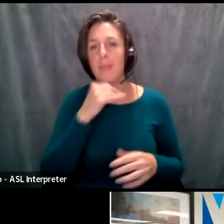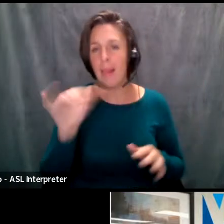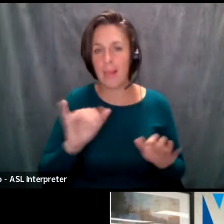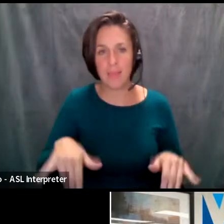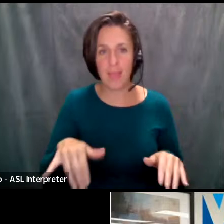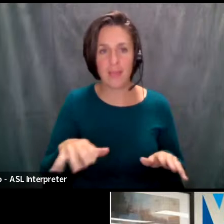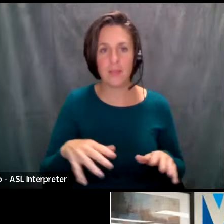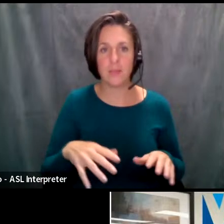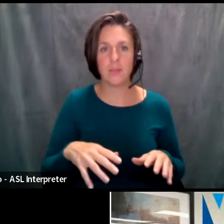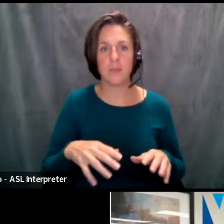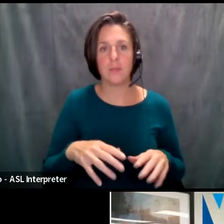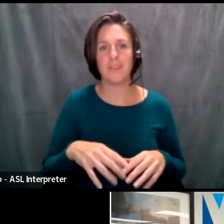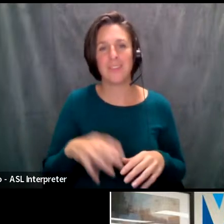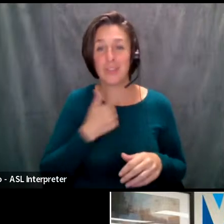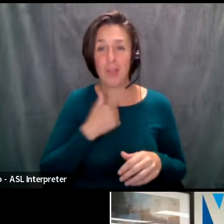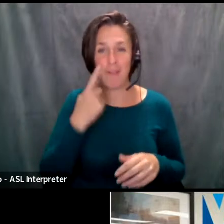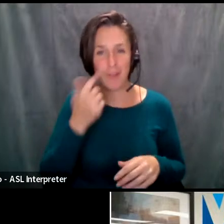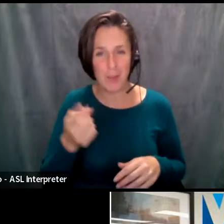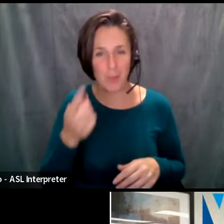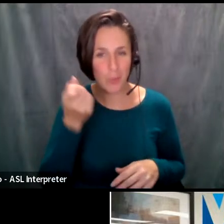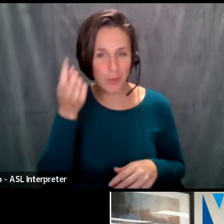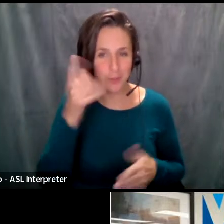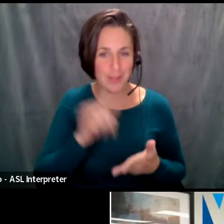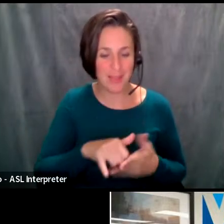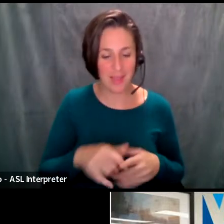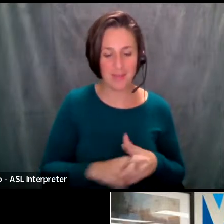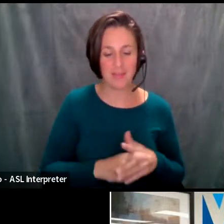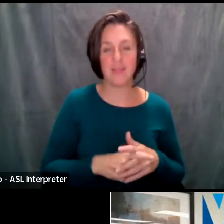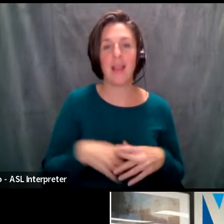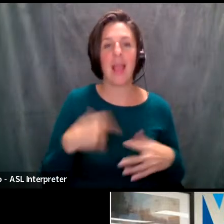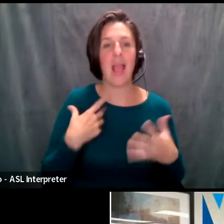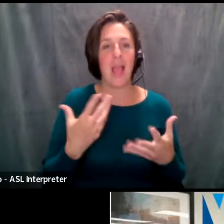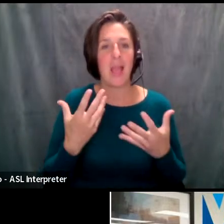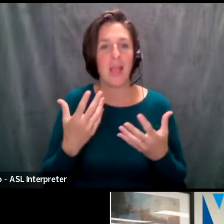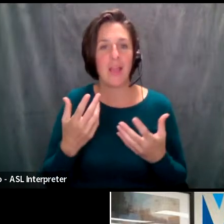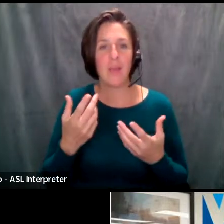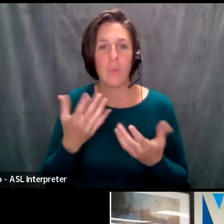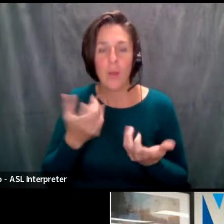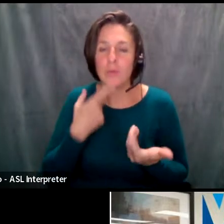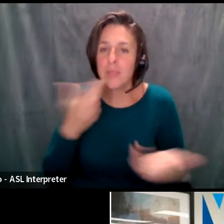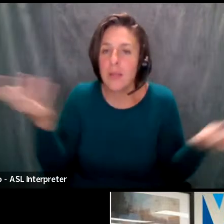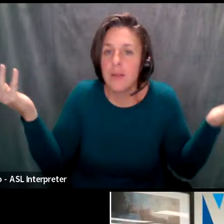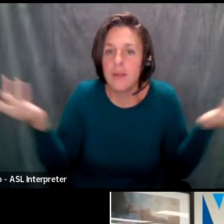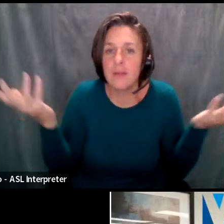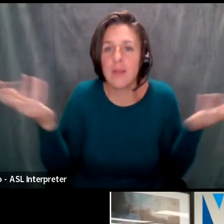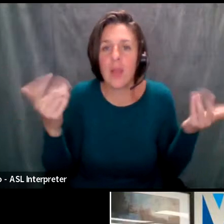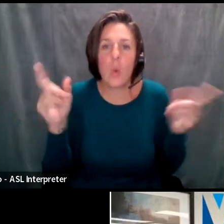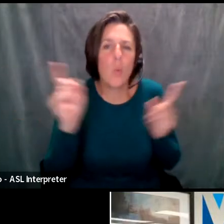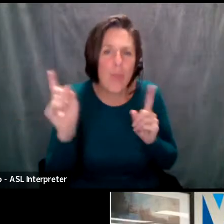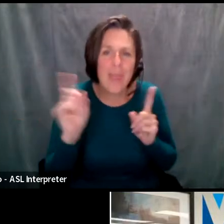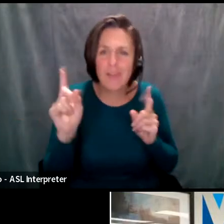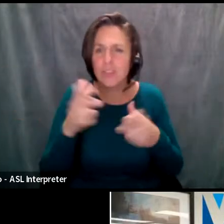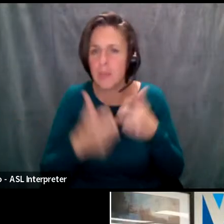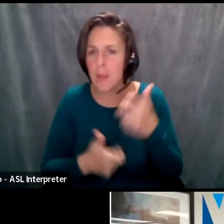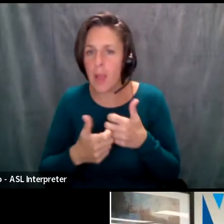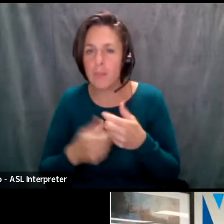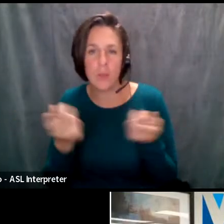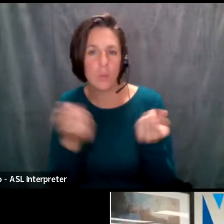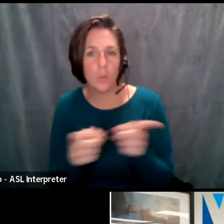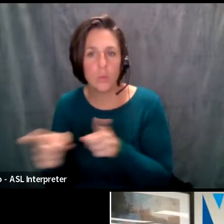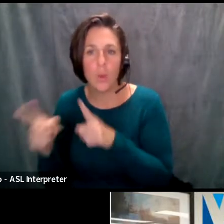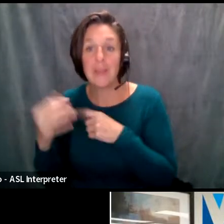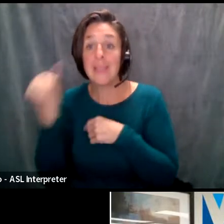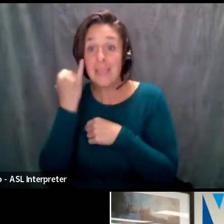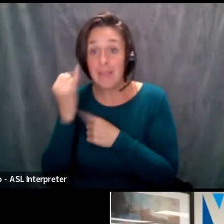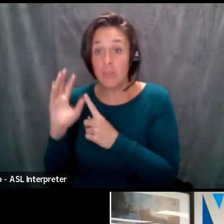sorry for those who got that, but I want to be able to say, hey, where's the problem? What's going on? And so if there is a culture